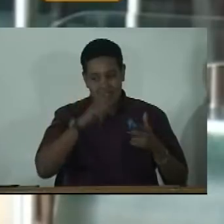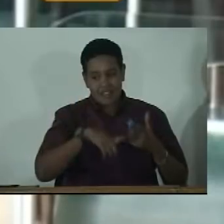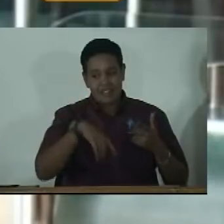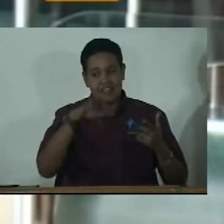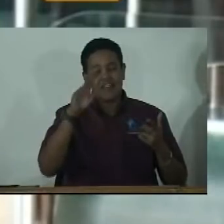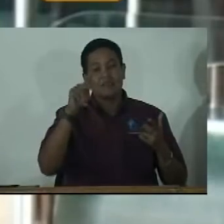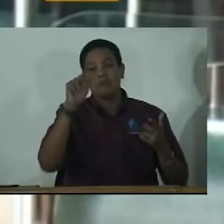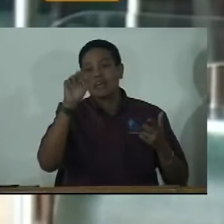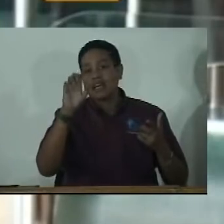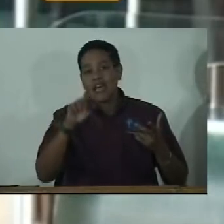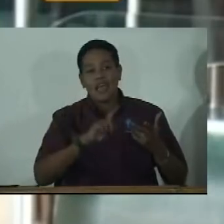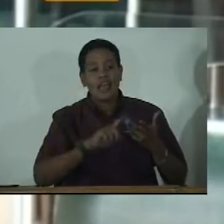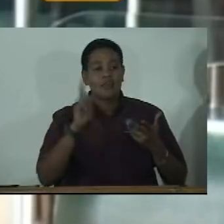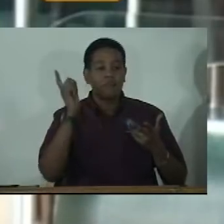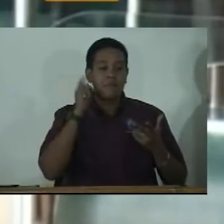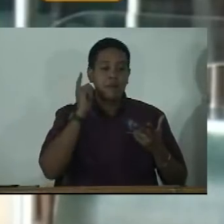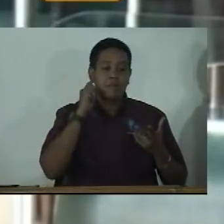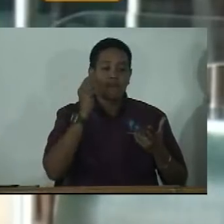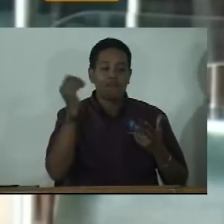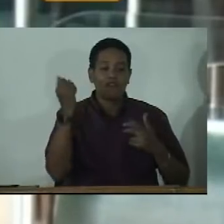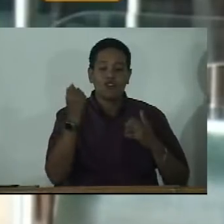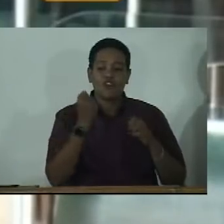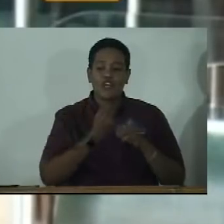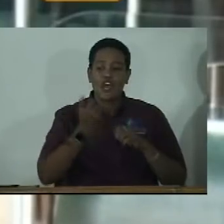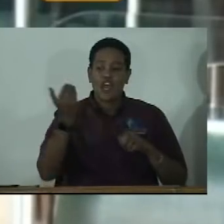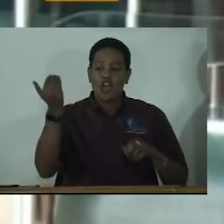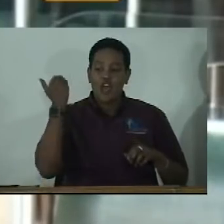peppers. A few years ago,